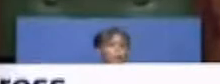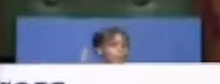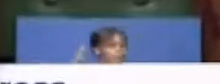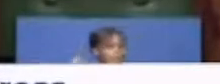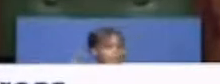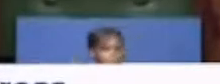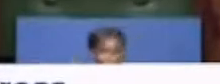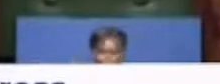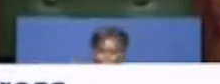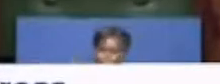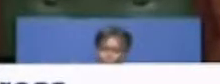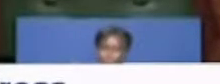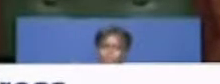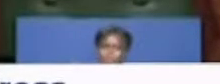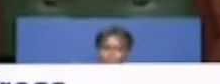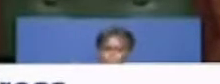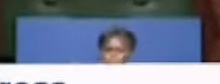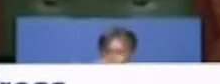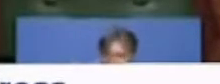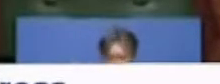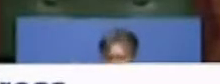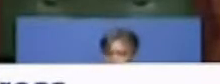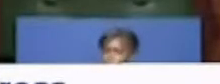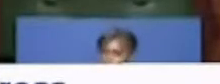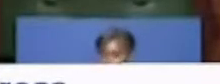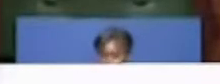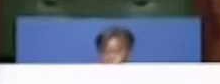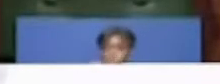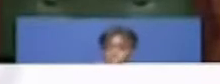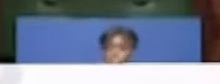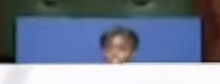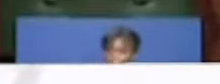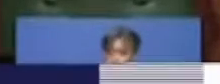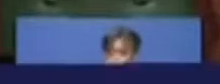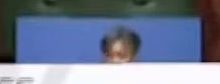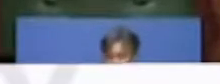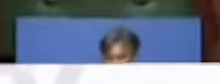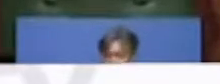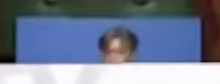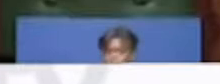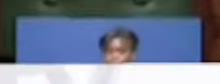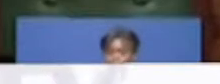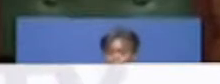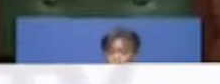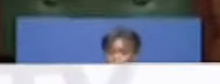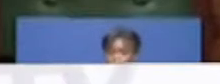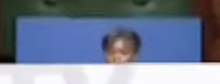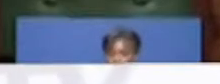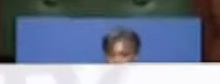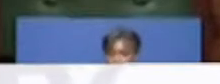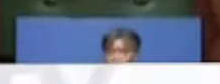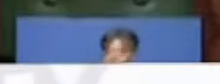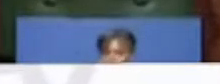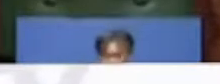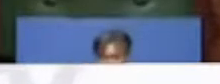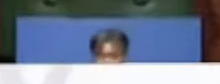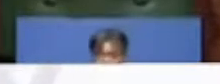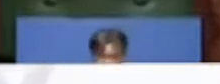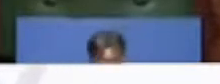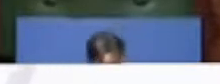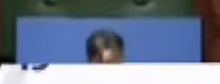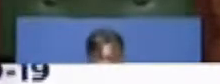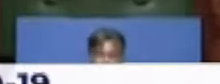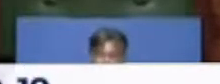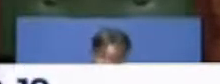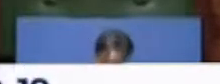be about 63 million. And out of this, about 38% of Kenya's population will be